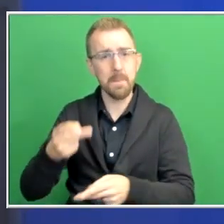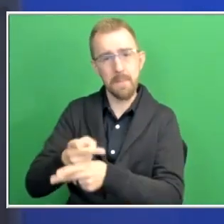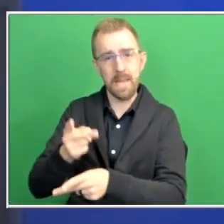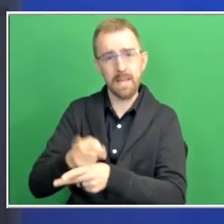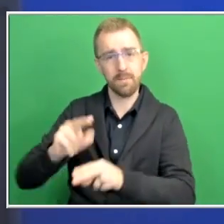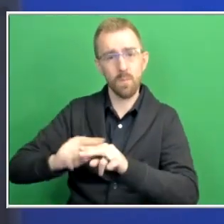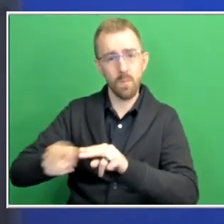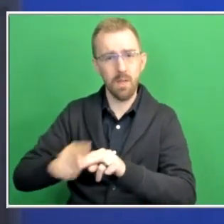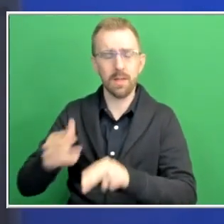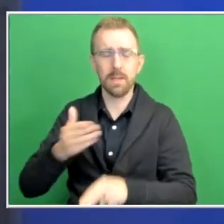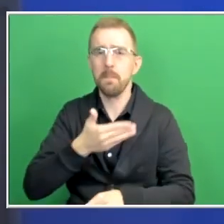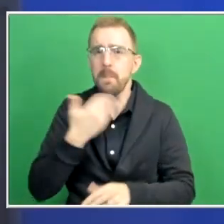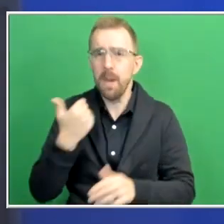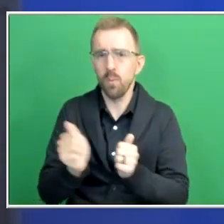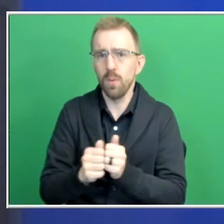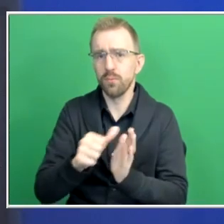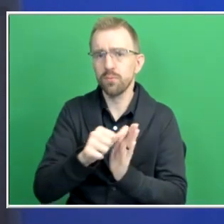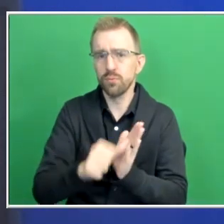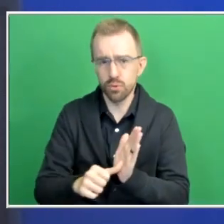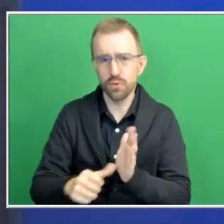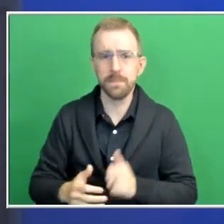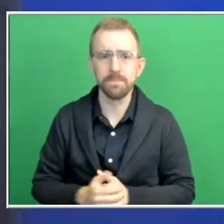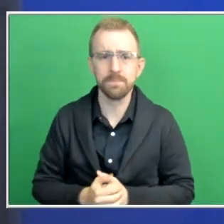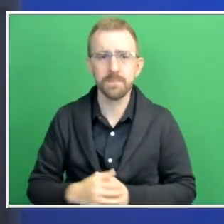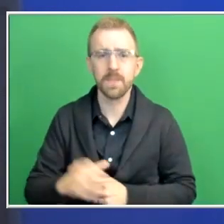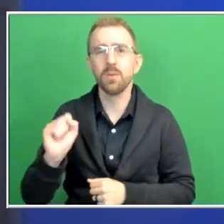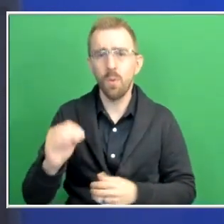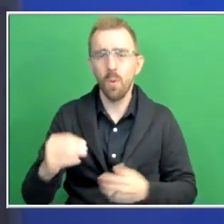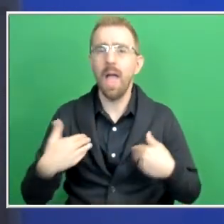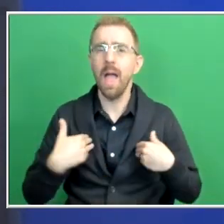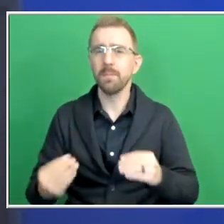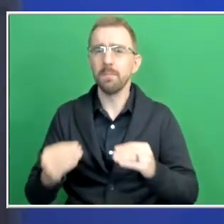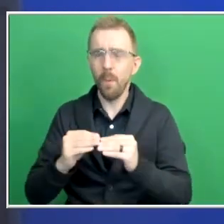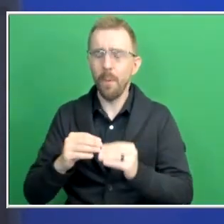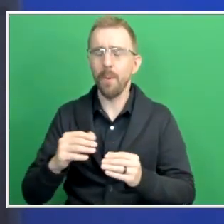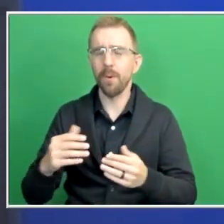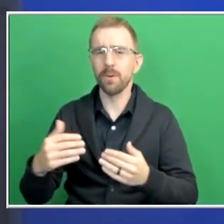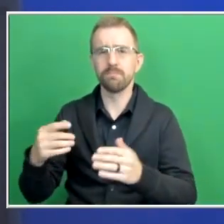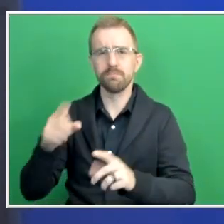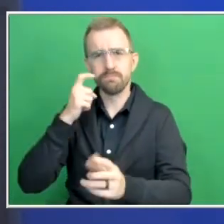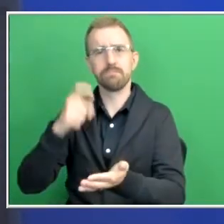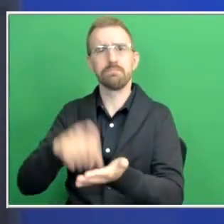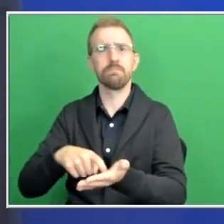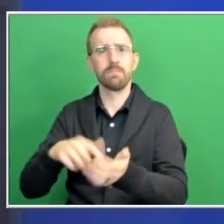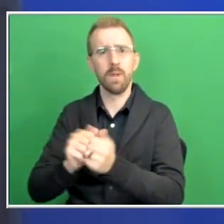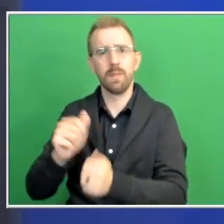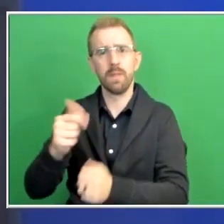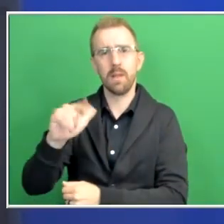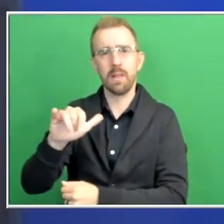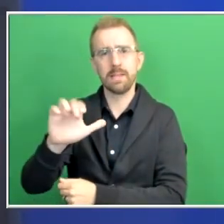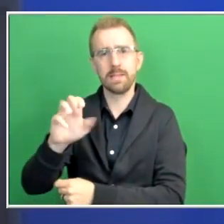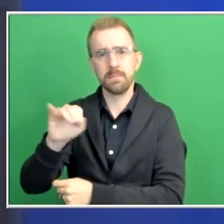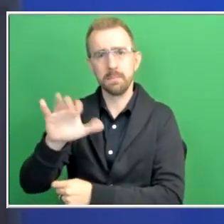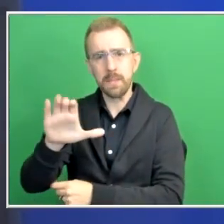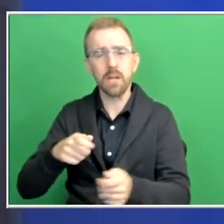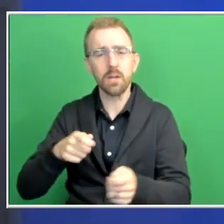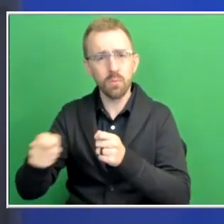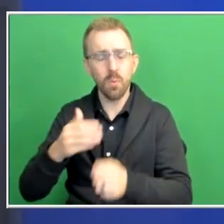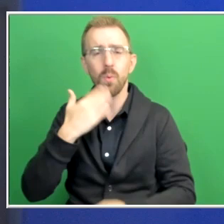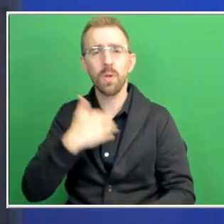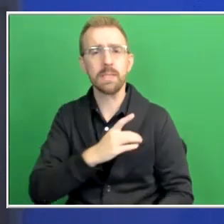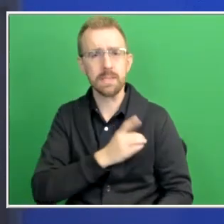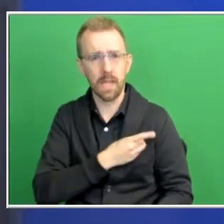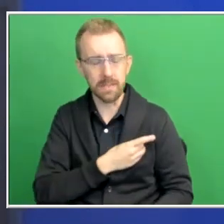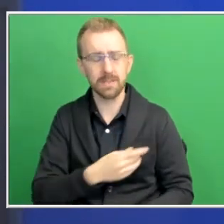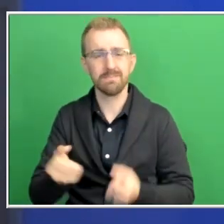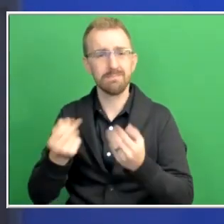better with bariatric surgery. And so it has a more profound effect on glycemic control in diabetes. But I also want to say that a lot of times